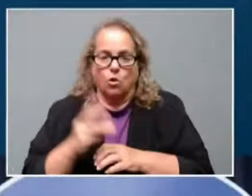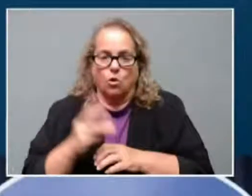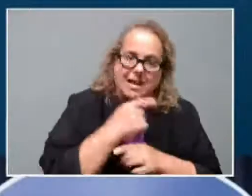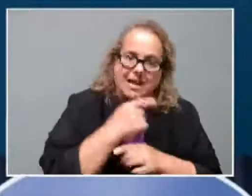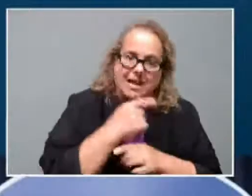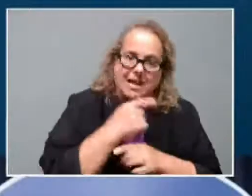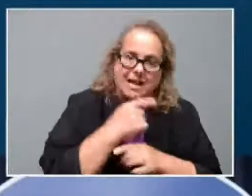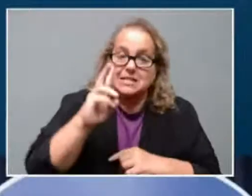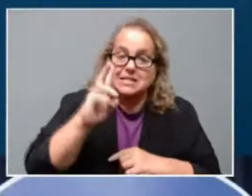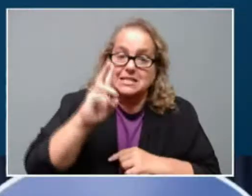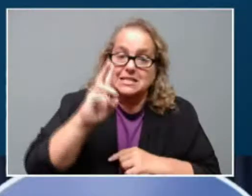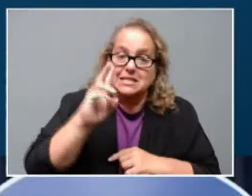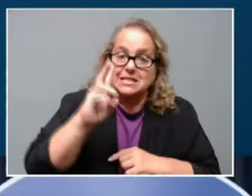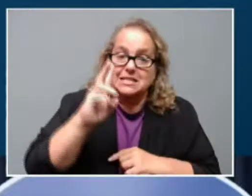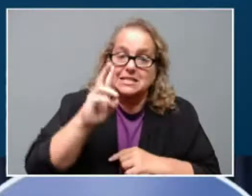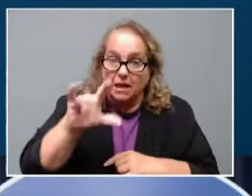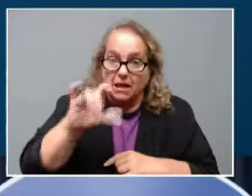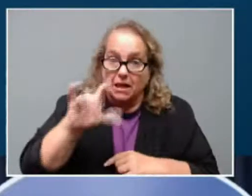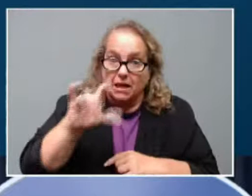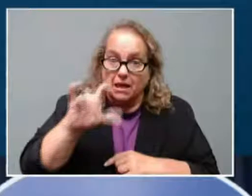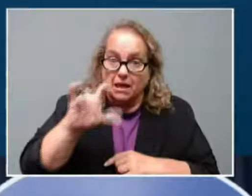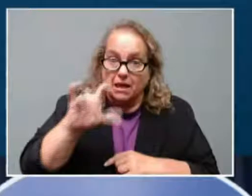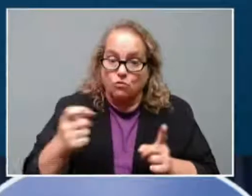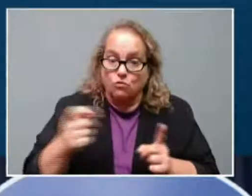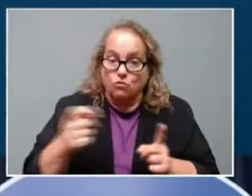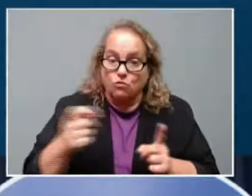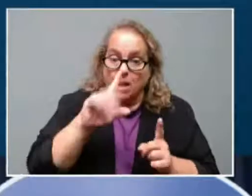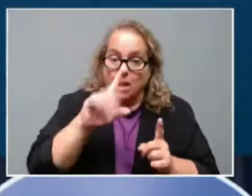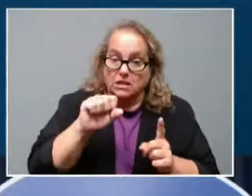From Alstrom Monksjoe to build a second facility.